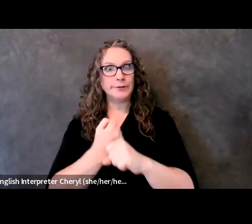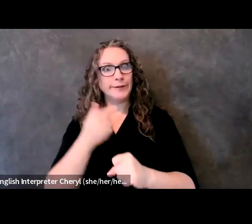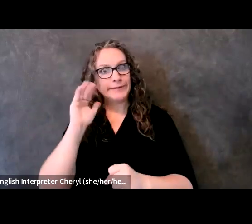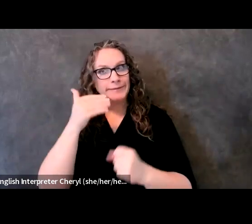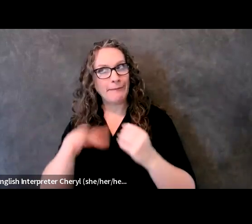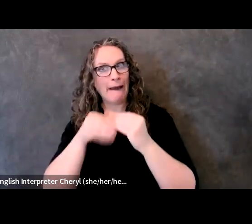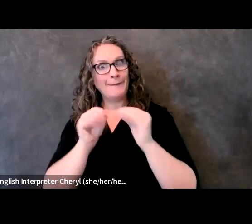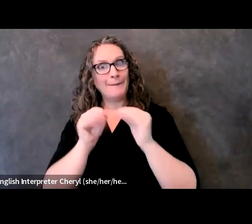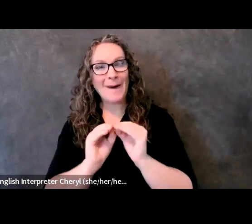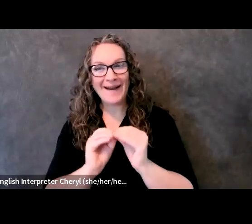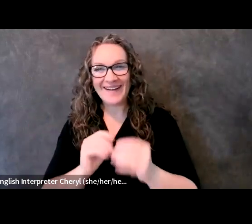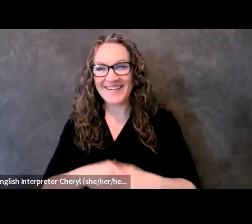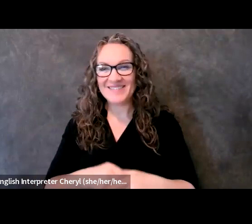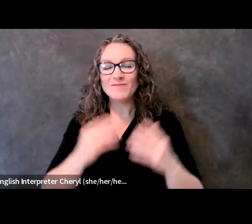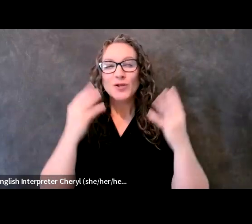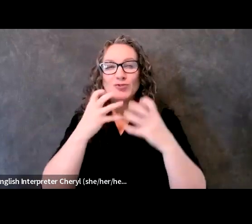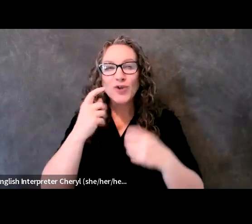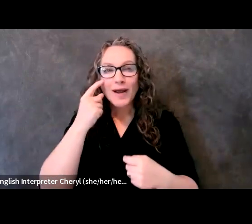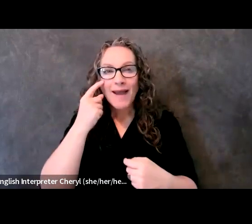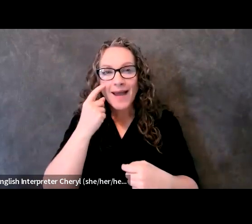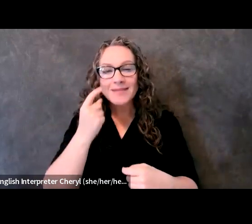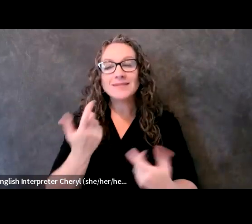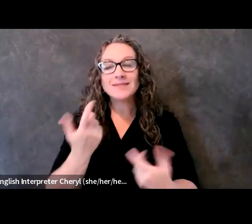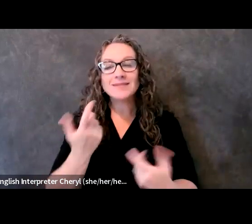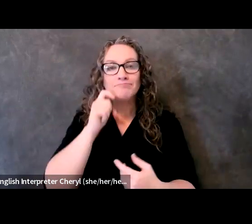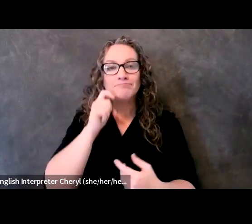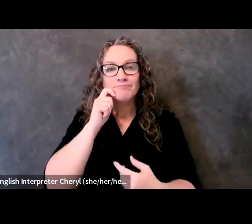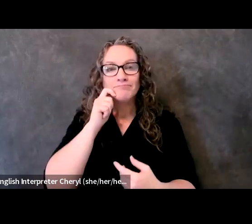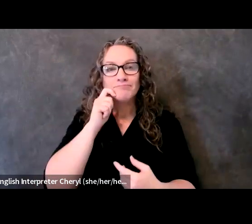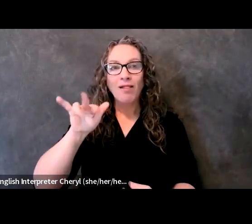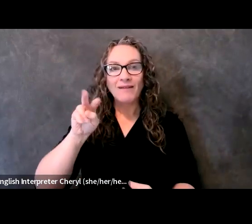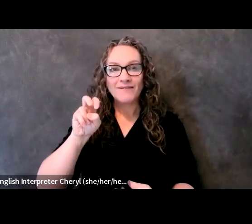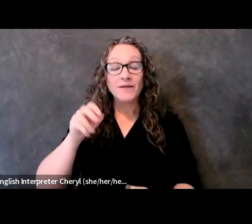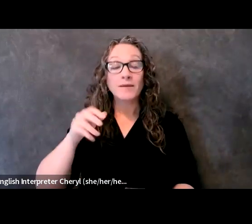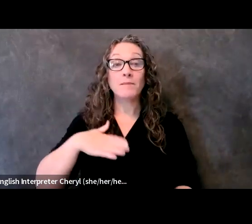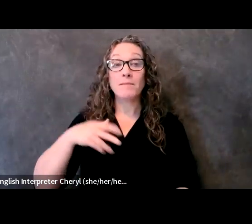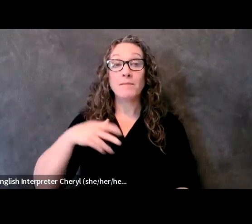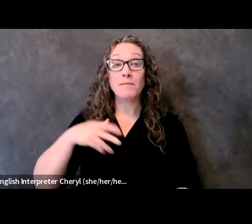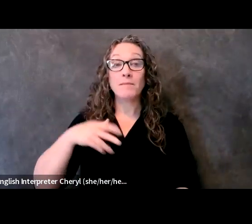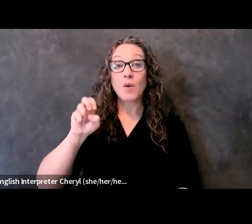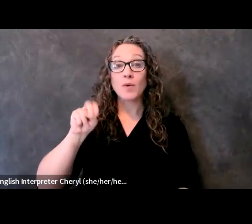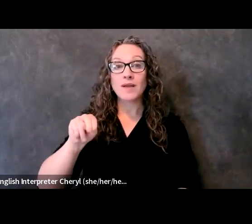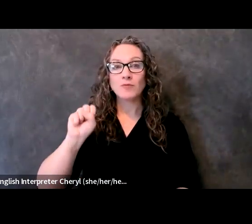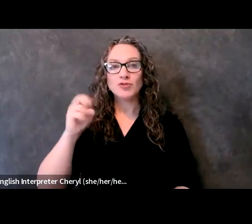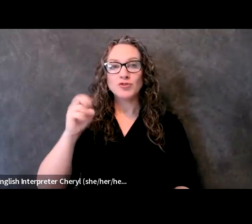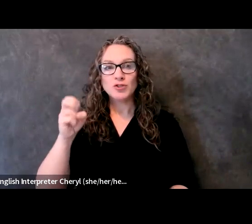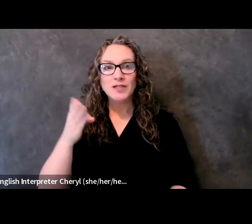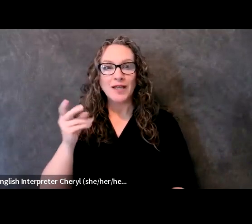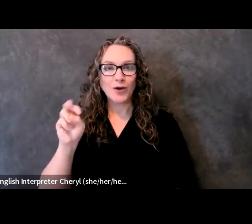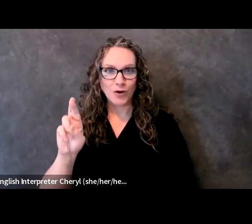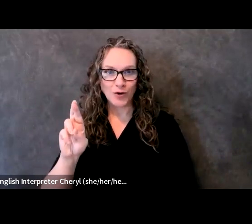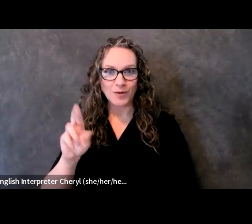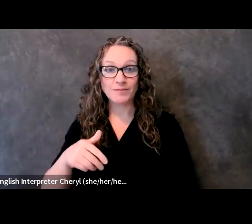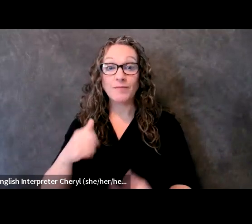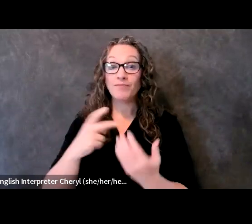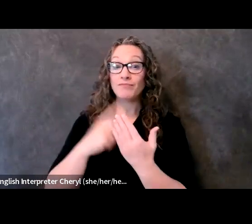more. I have dark eyes and olive skin. I use the pronouns she, hers, and hers. The program I